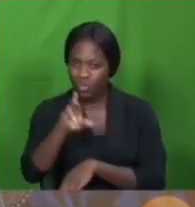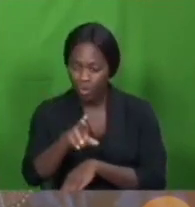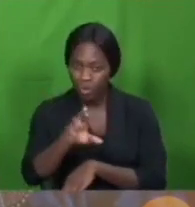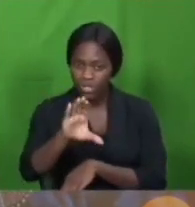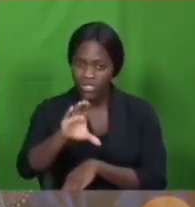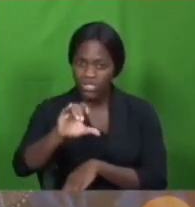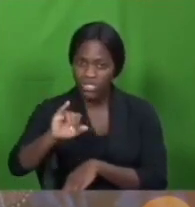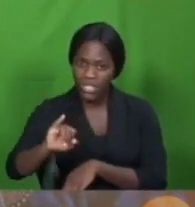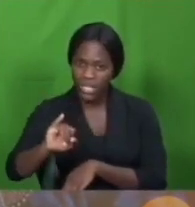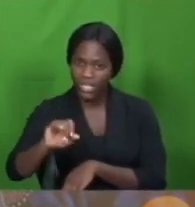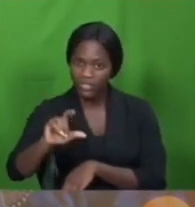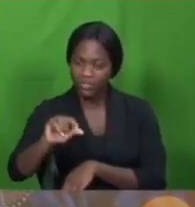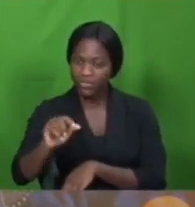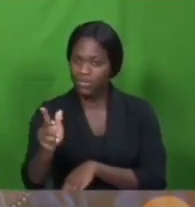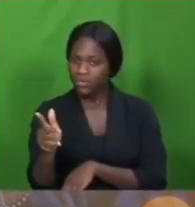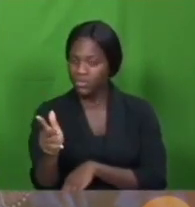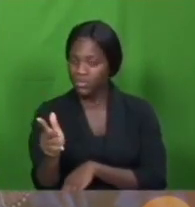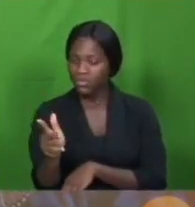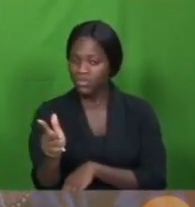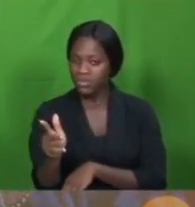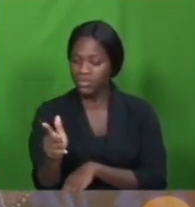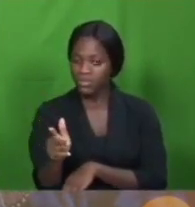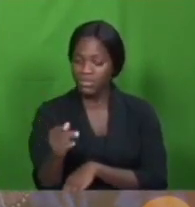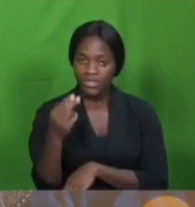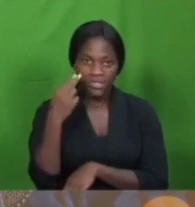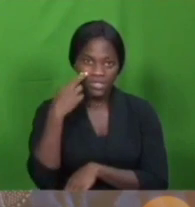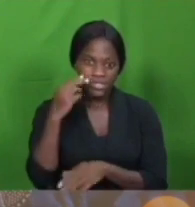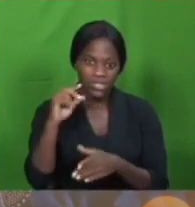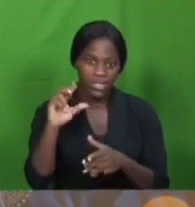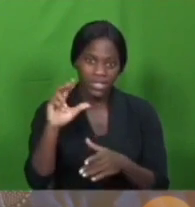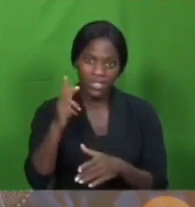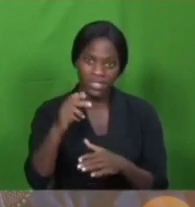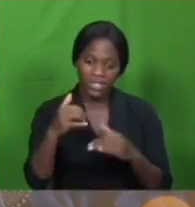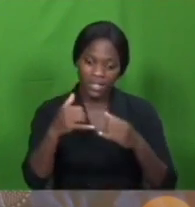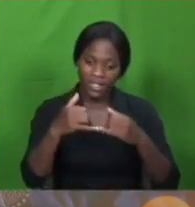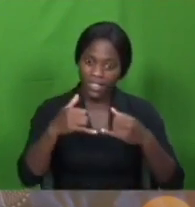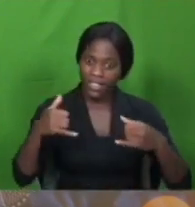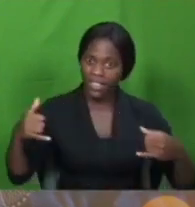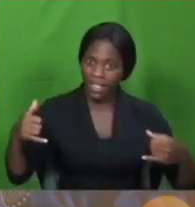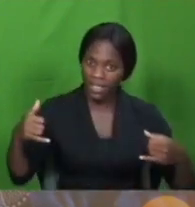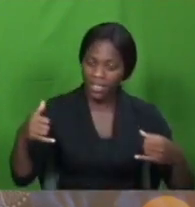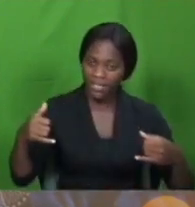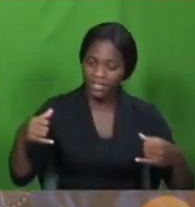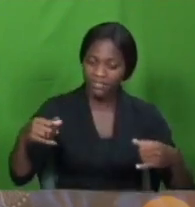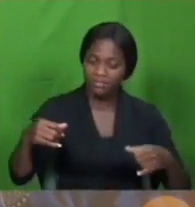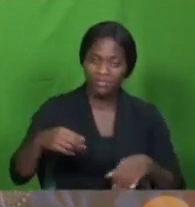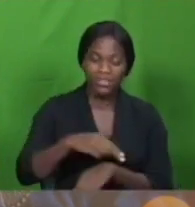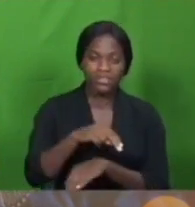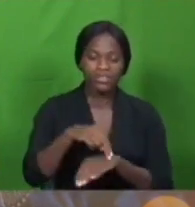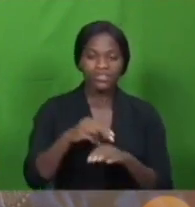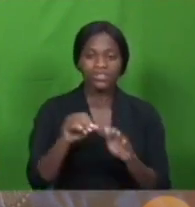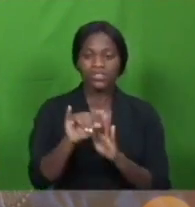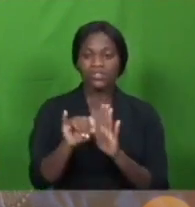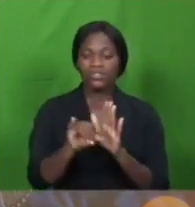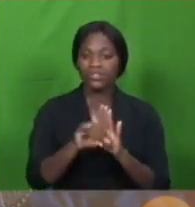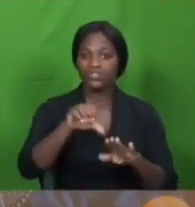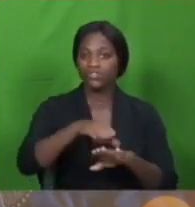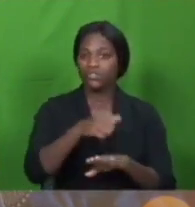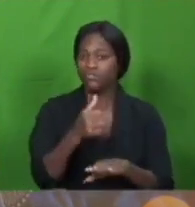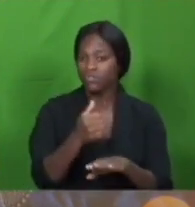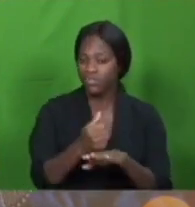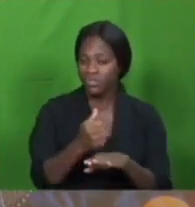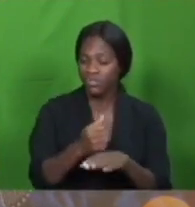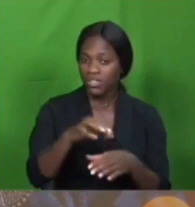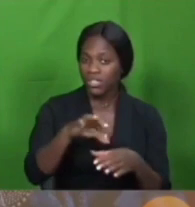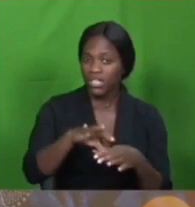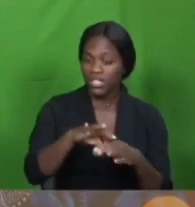Because it is captured here on the third line, the National Identification Authority on the Draft Public Elections,